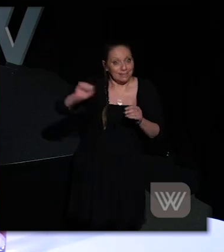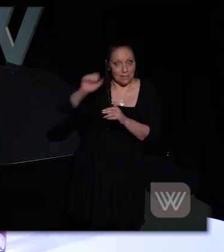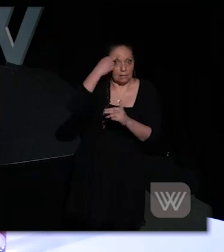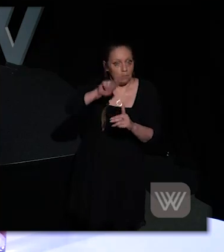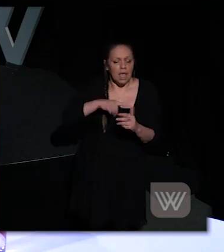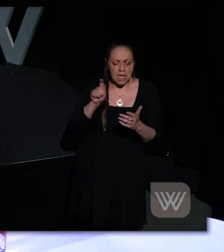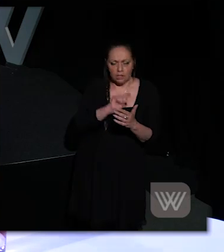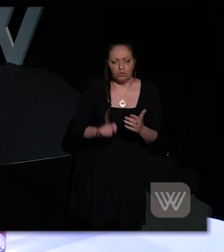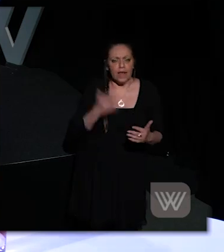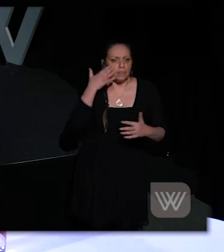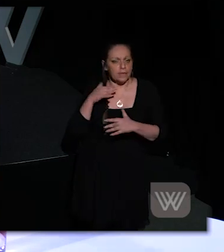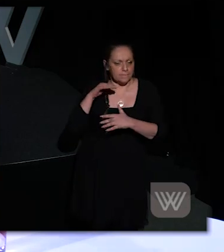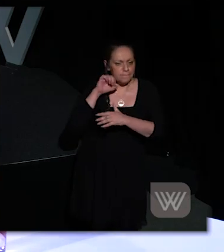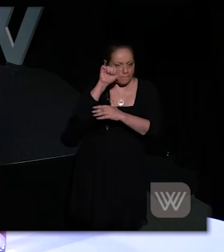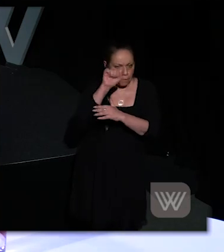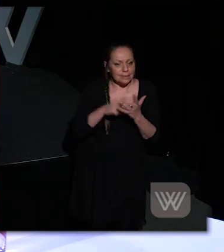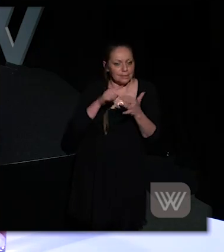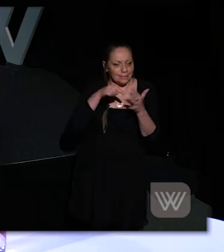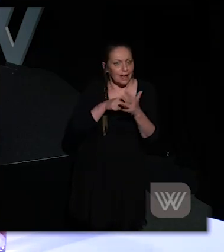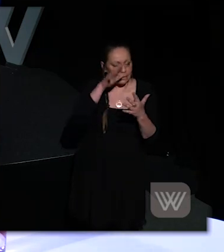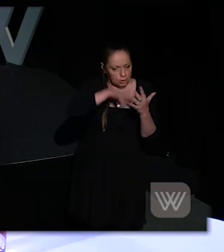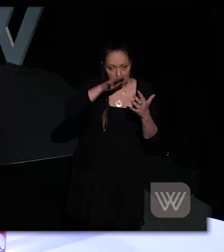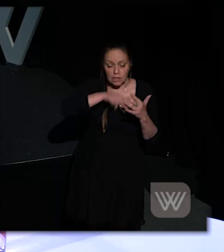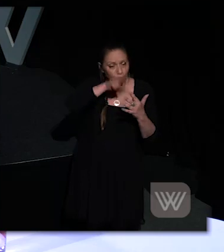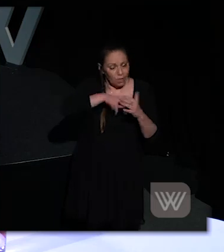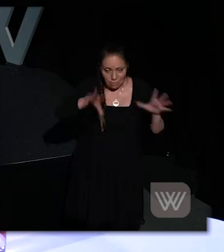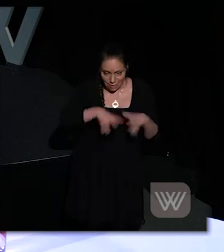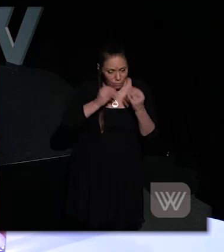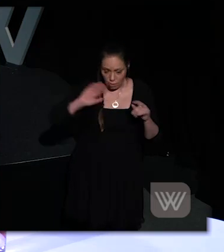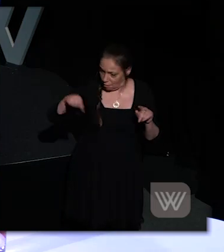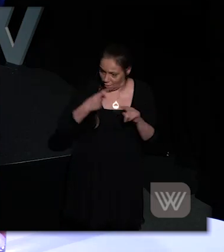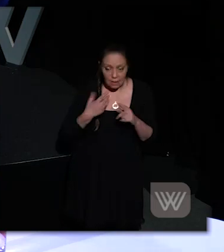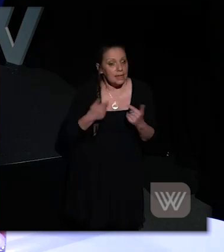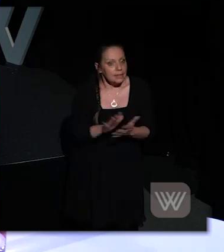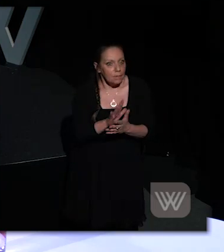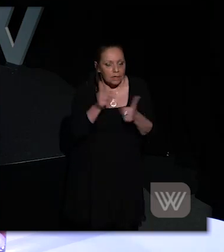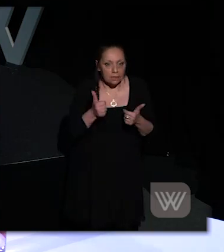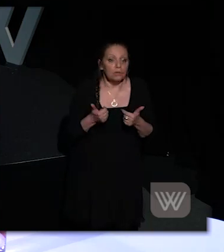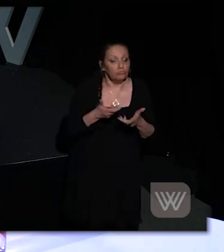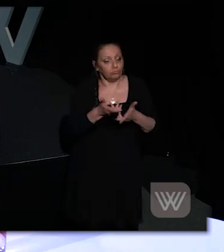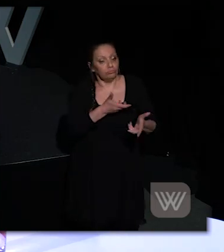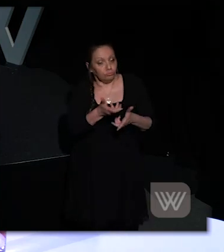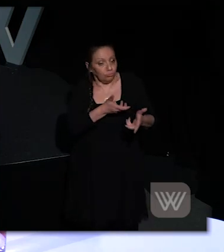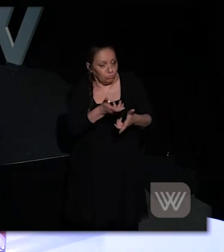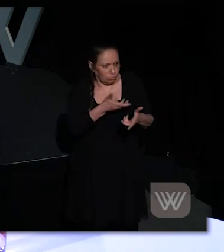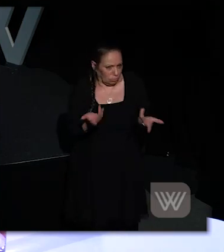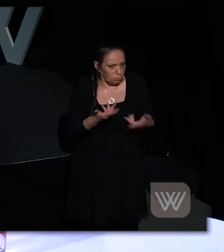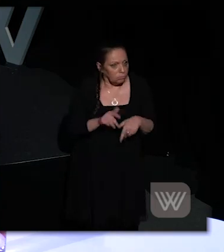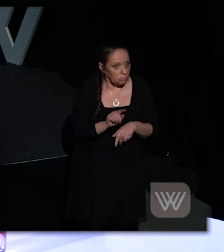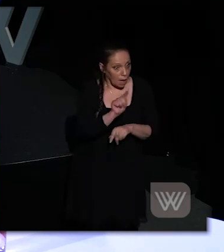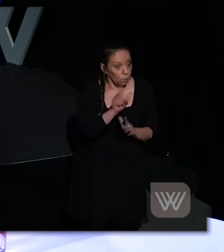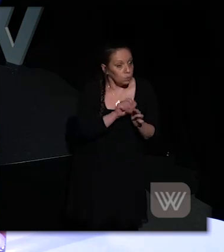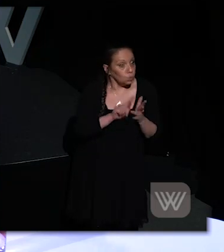he has read all the big feminist texts and he has read everything, and so he's happy to have those big conversations with you. And often what